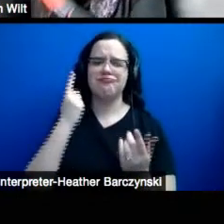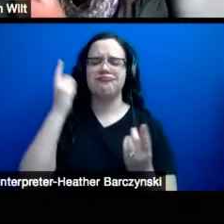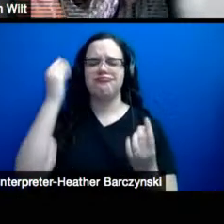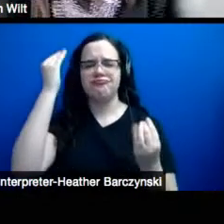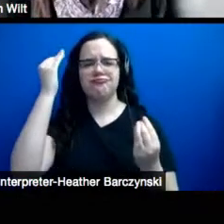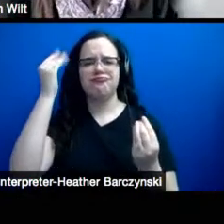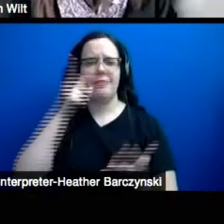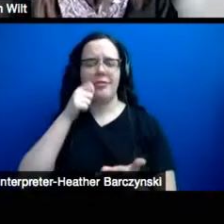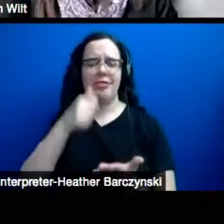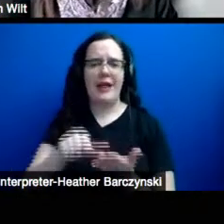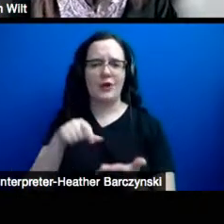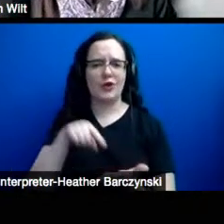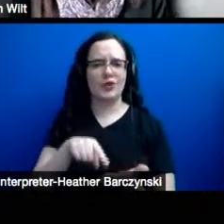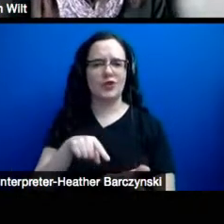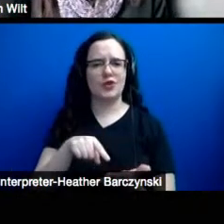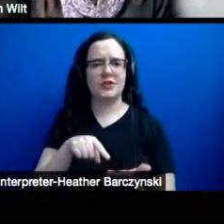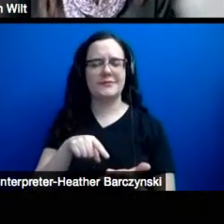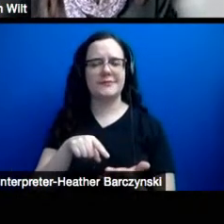by